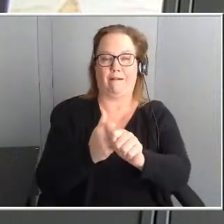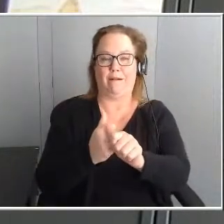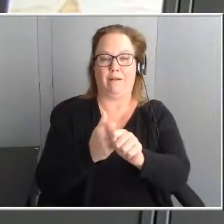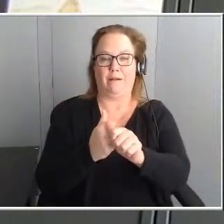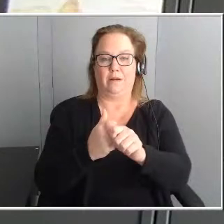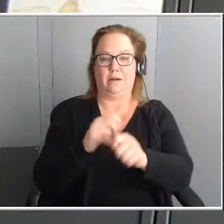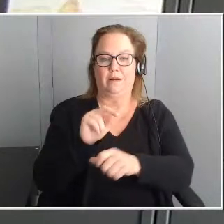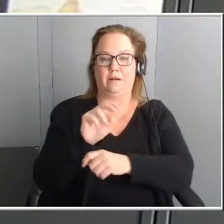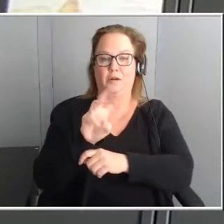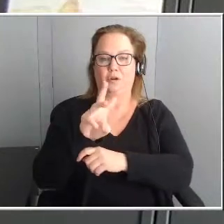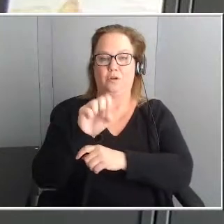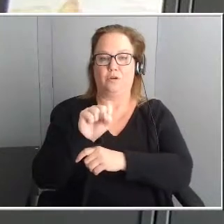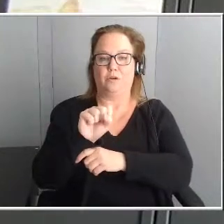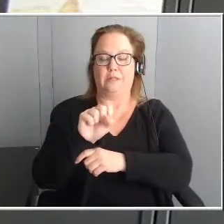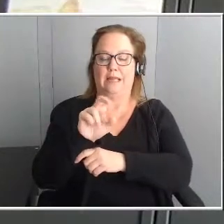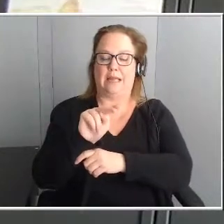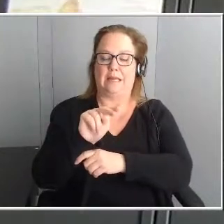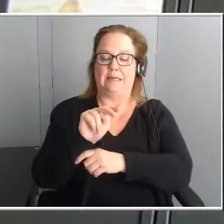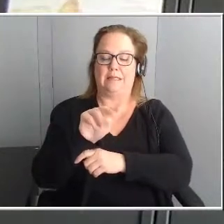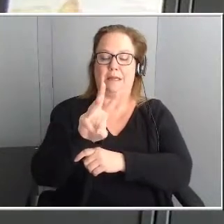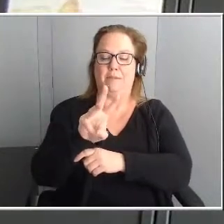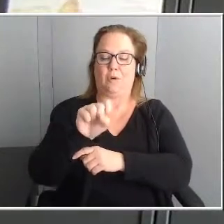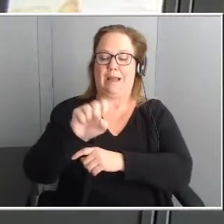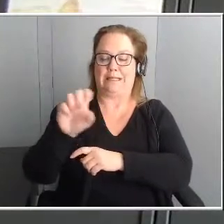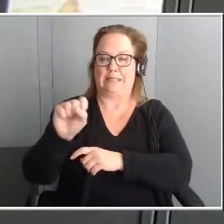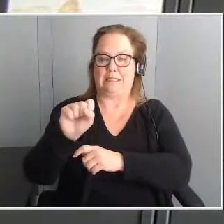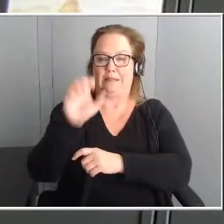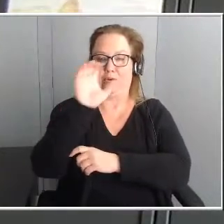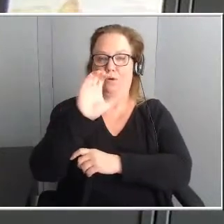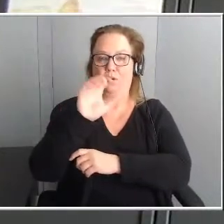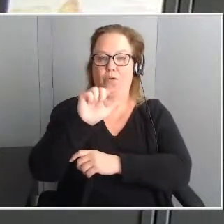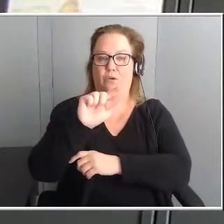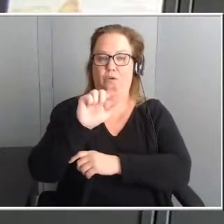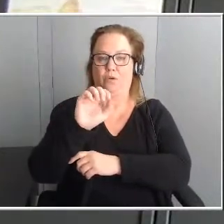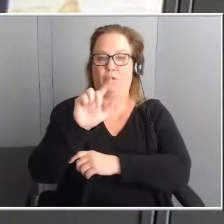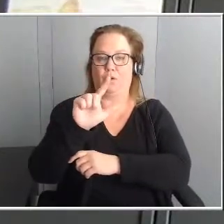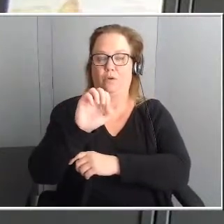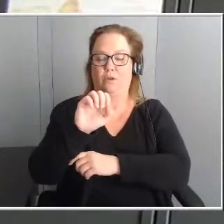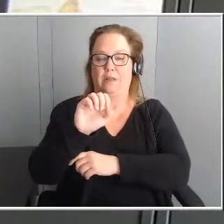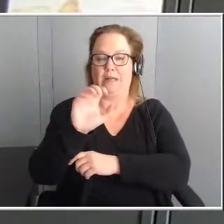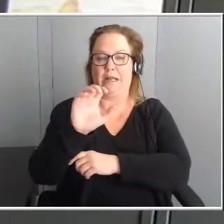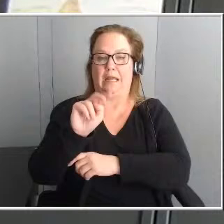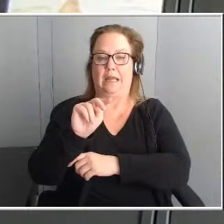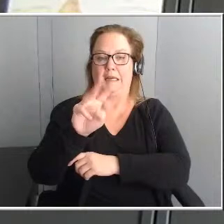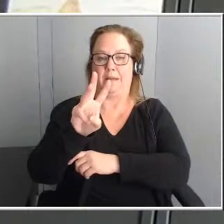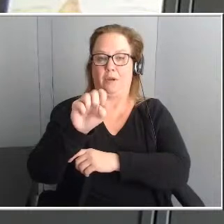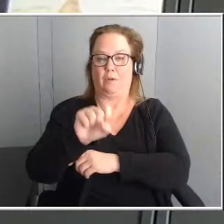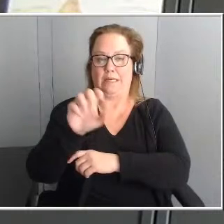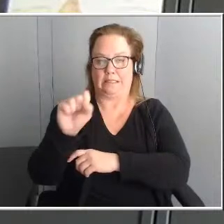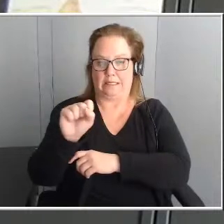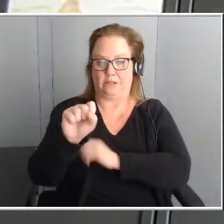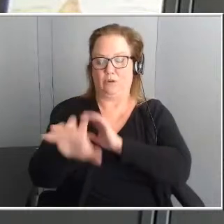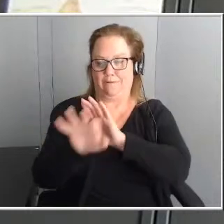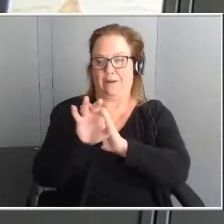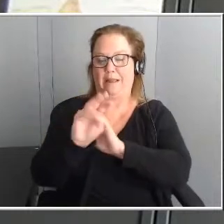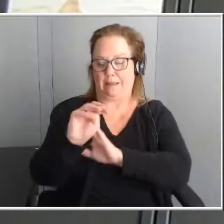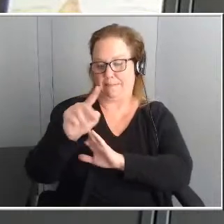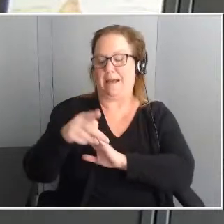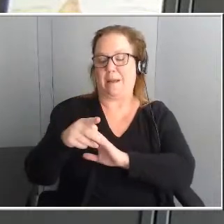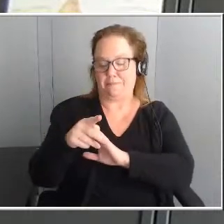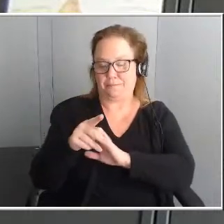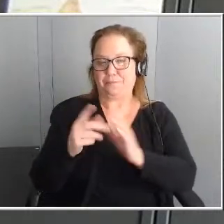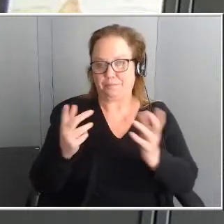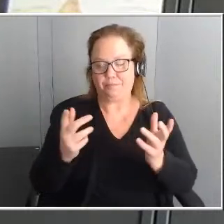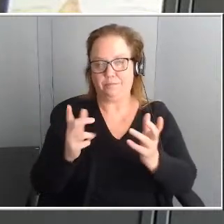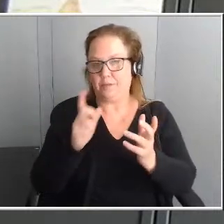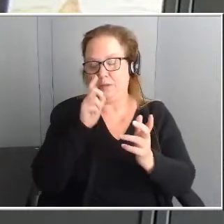called News NWSS. If you Googled NWSS and CDC, you could find that map. But they